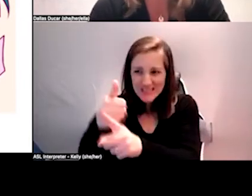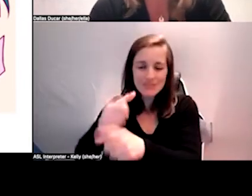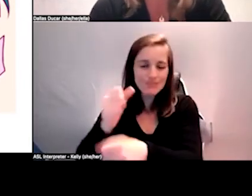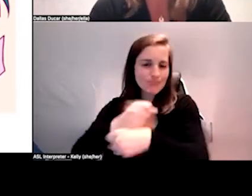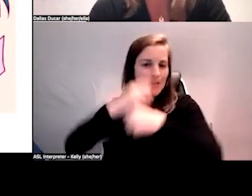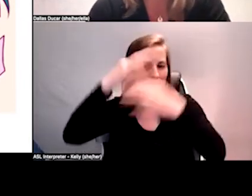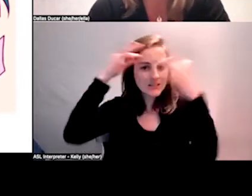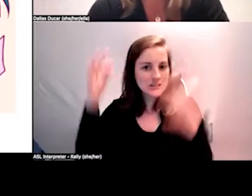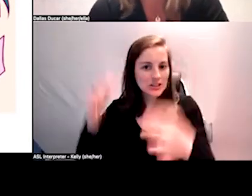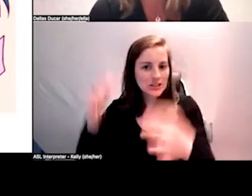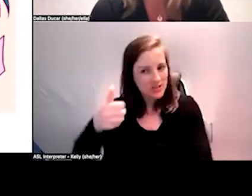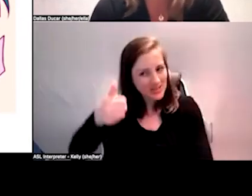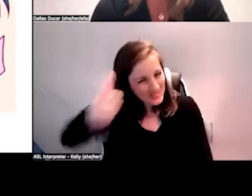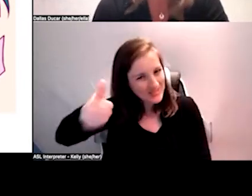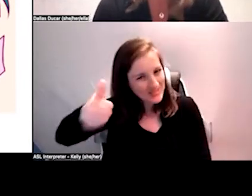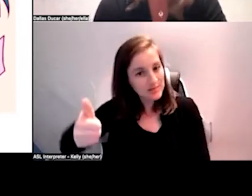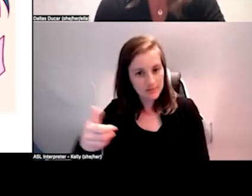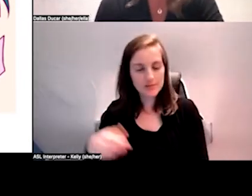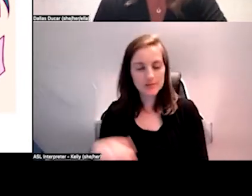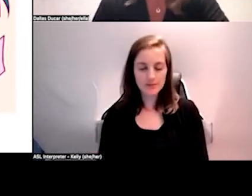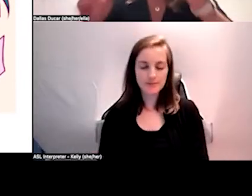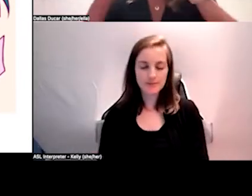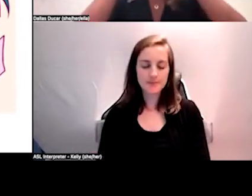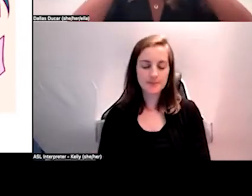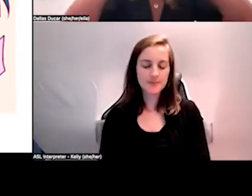life ahead that's defined by you.